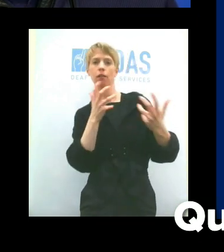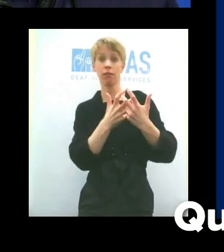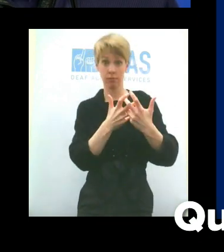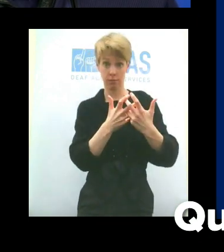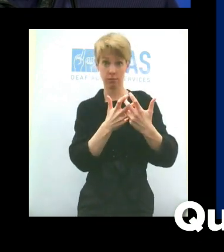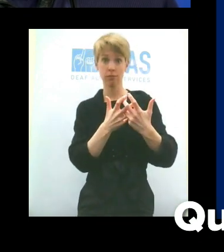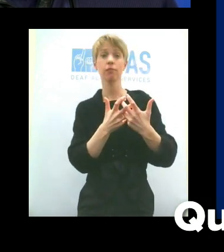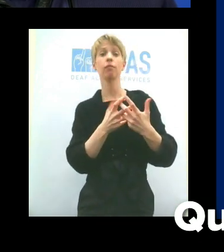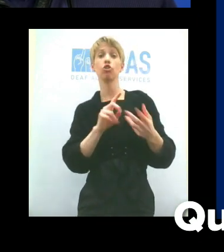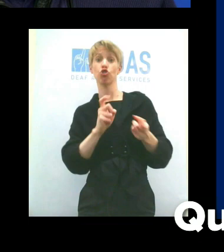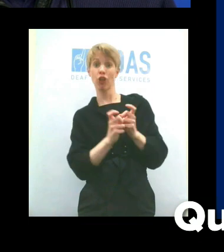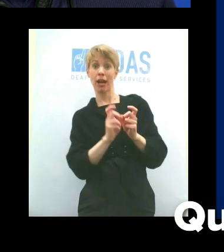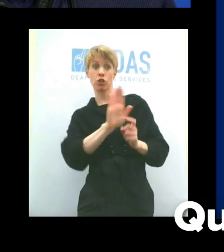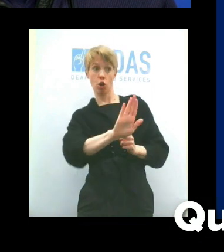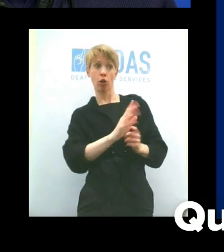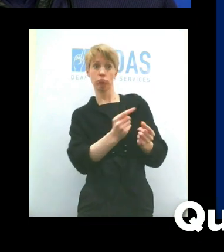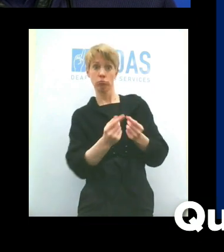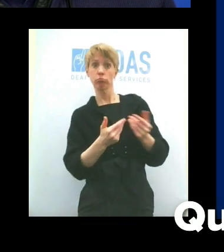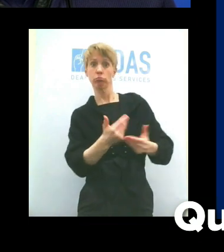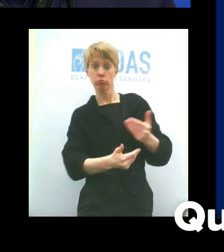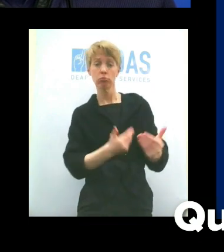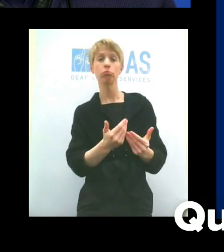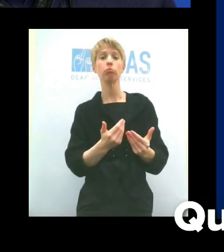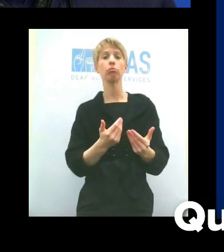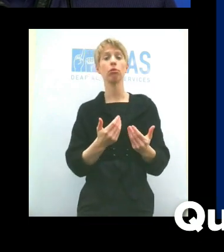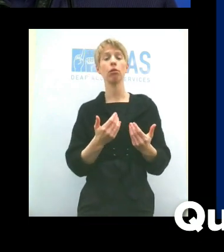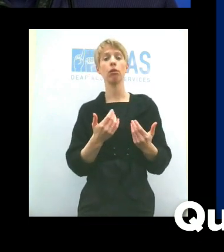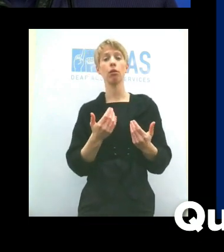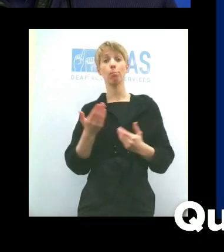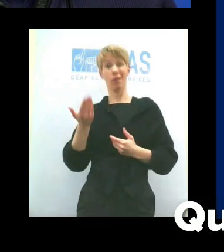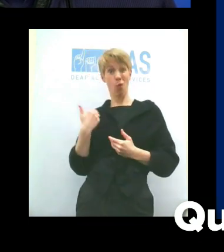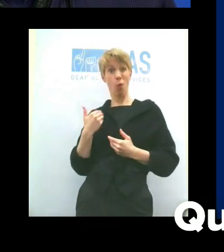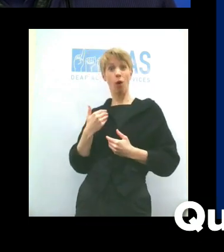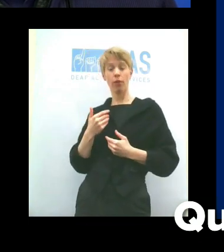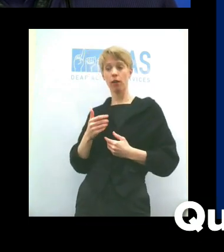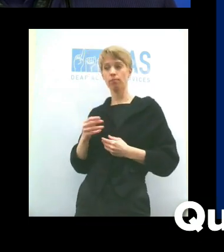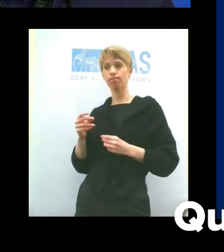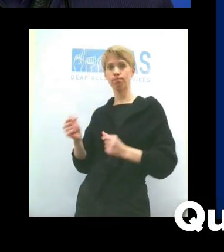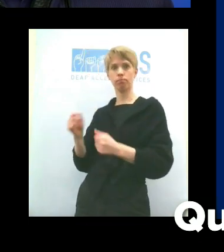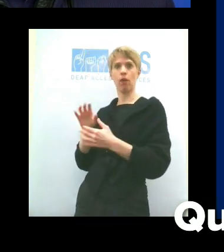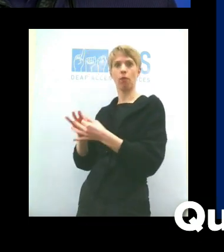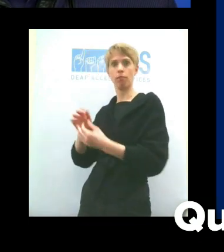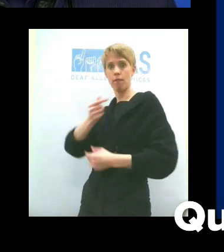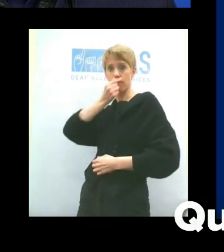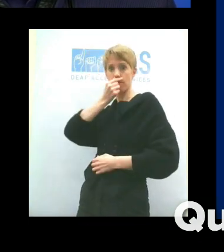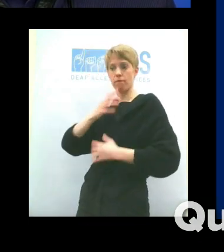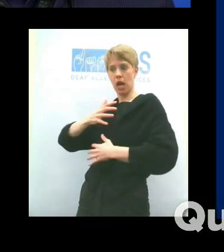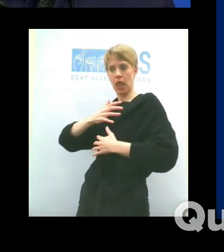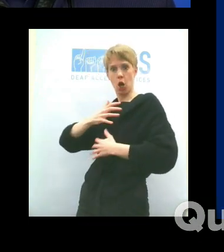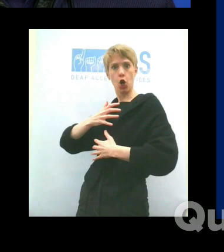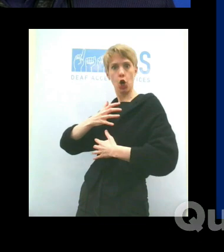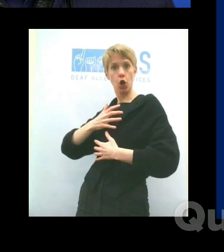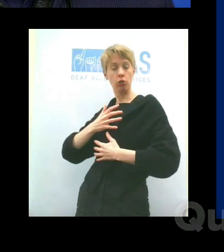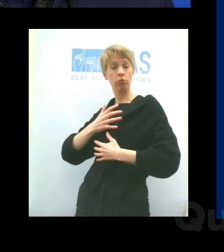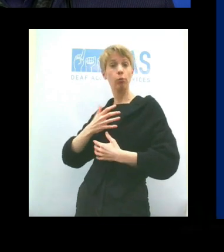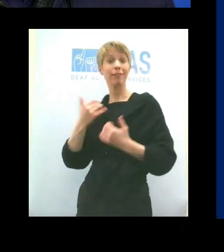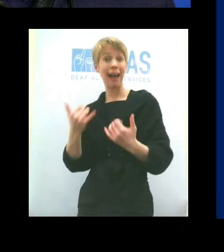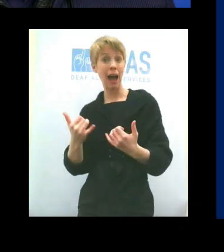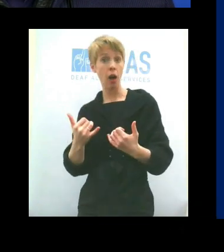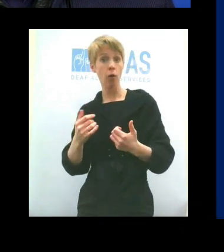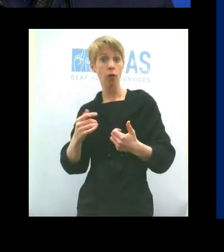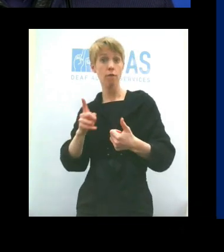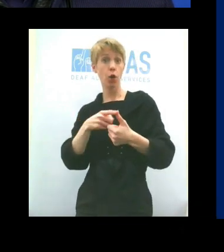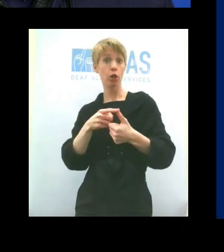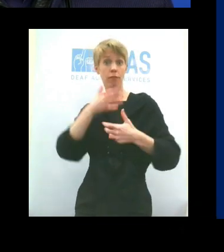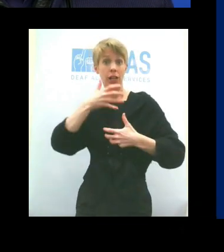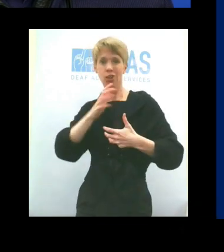an intubation and putting them on a ventilator. They're using some of the drugs. I think we've seen stories about what's happening in some of